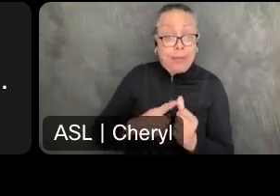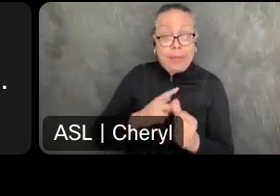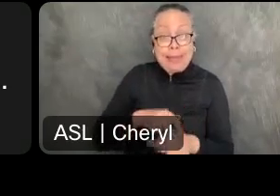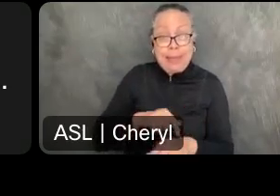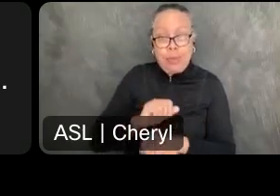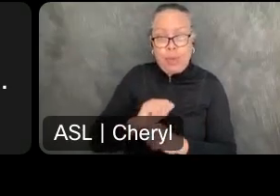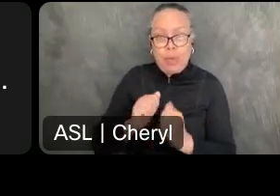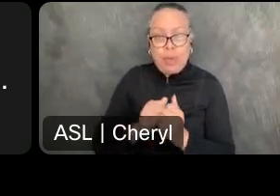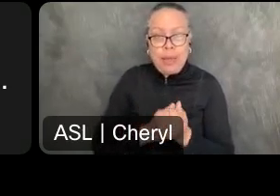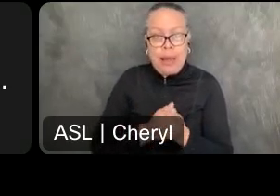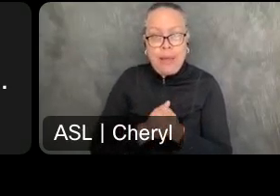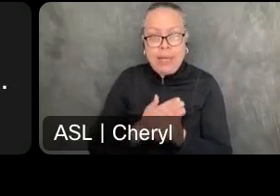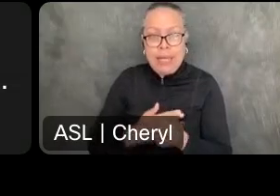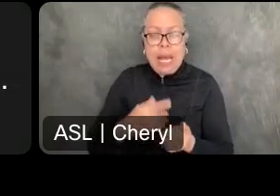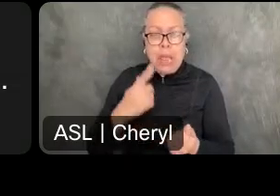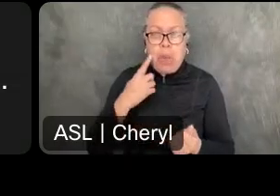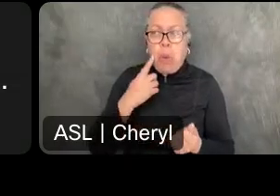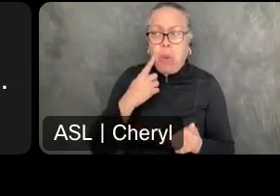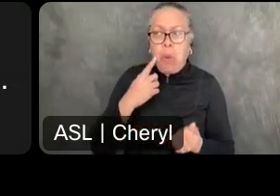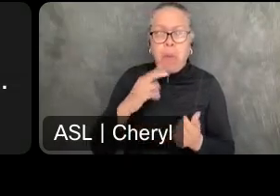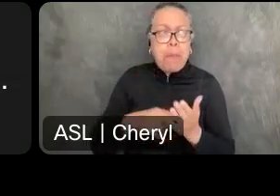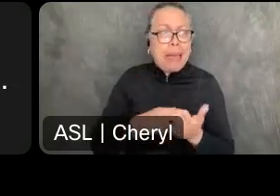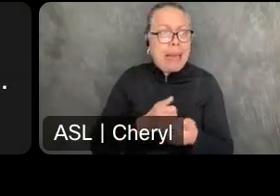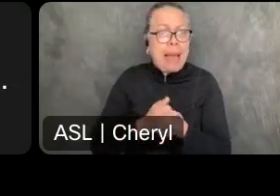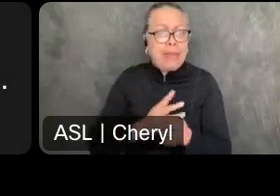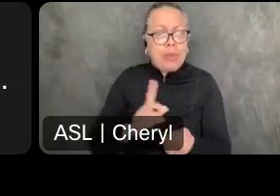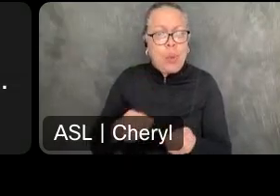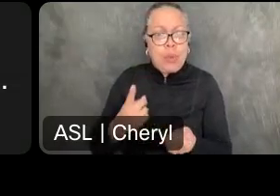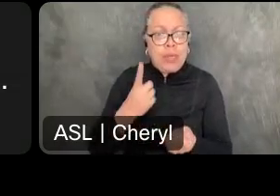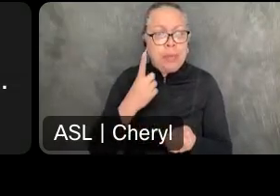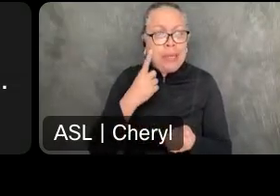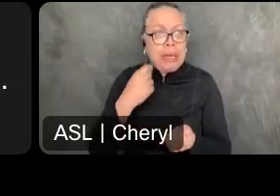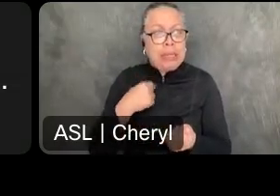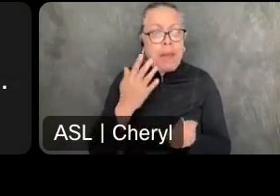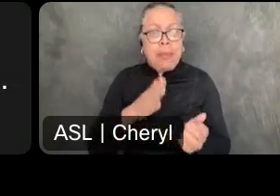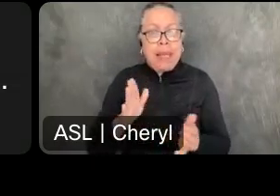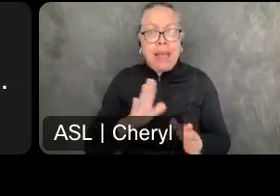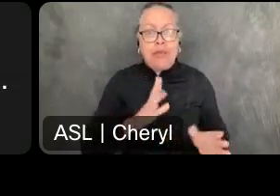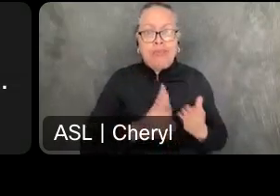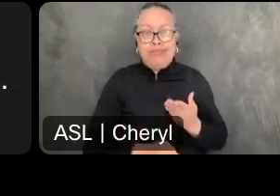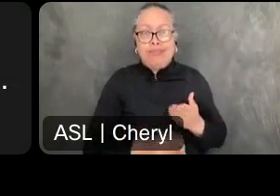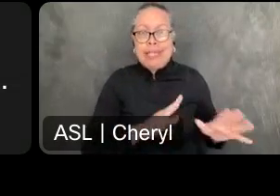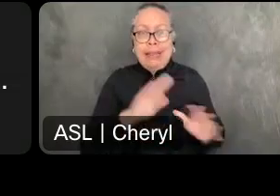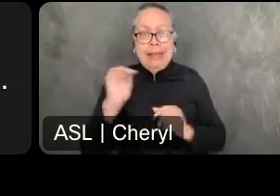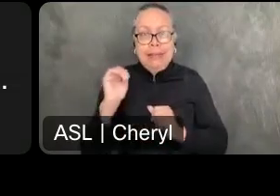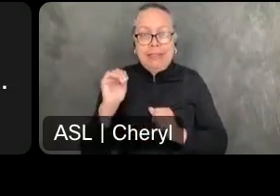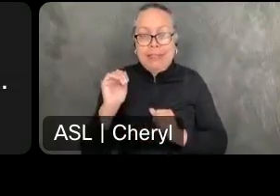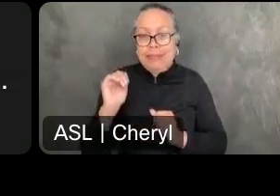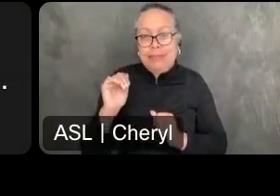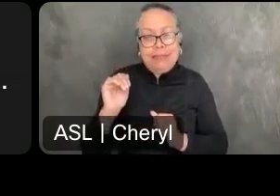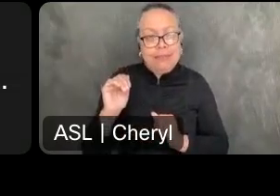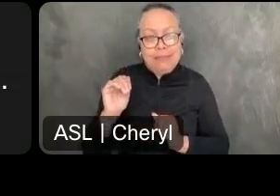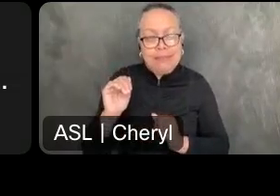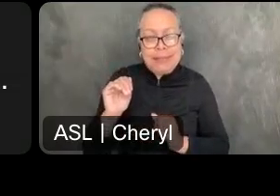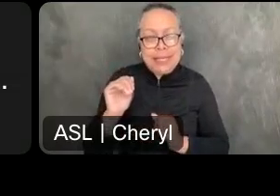they think that they should only work with an advocate if they're looking to leave a relationship, which of course is not the case.